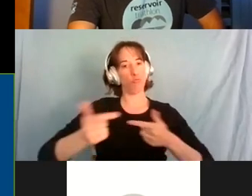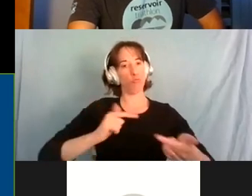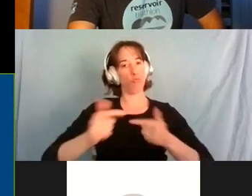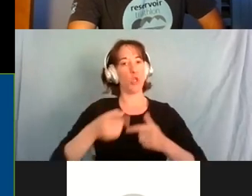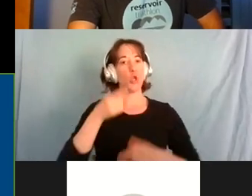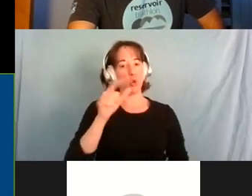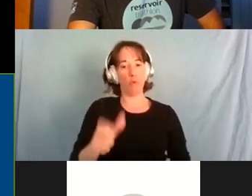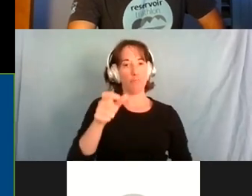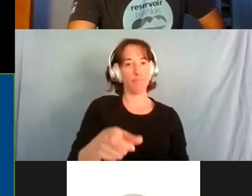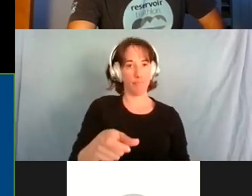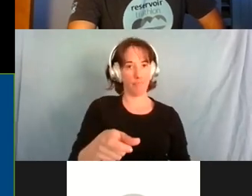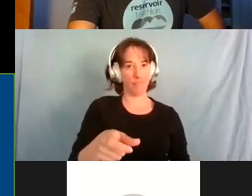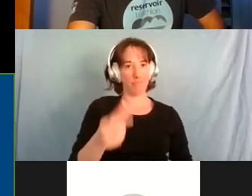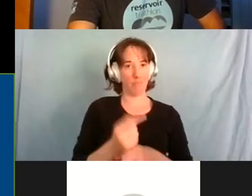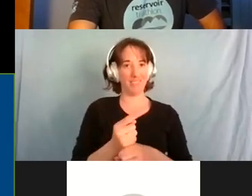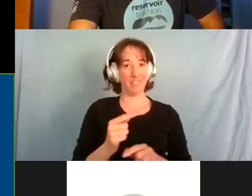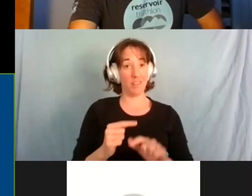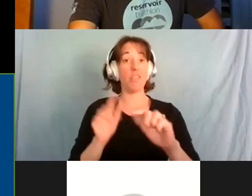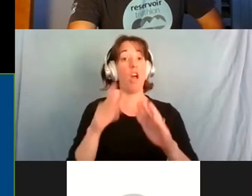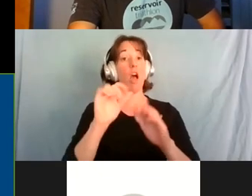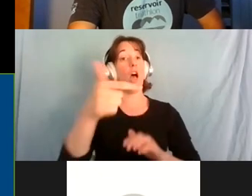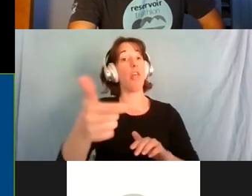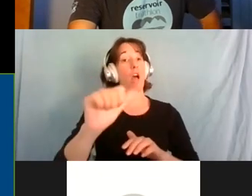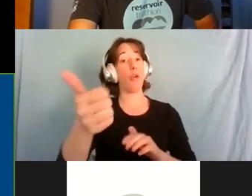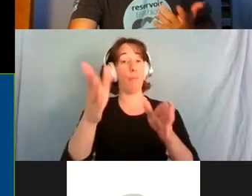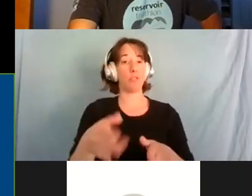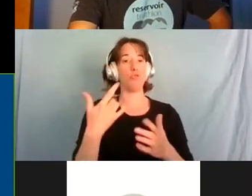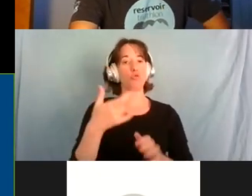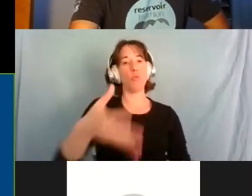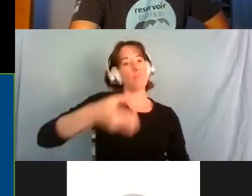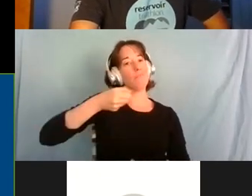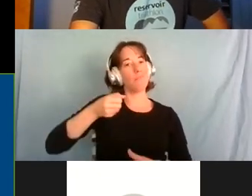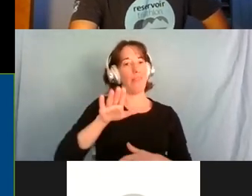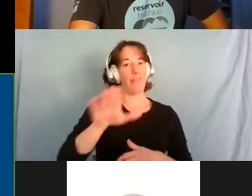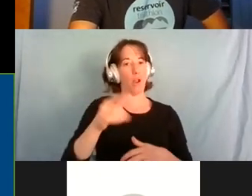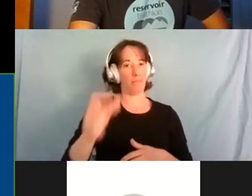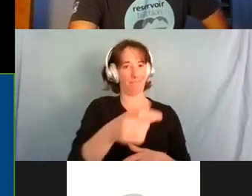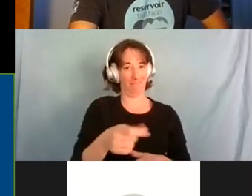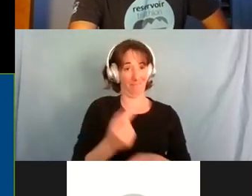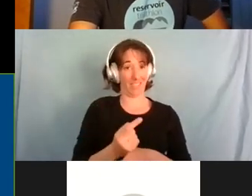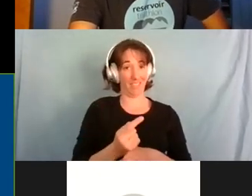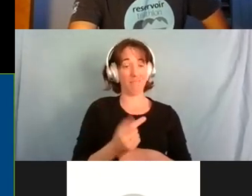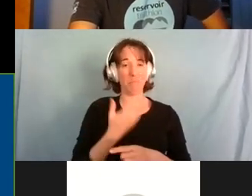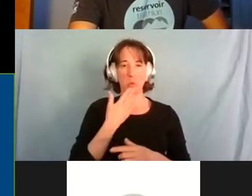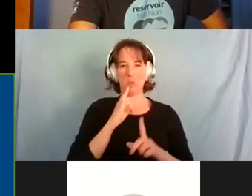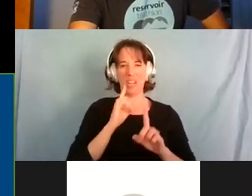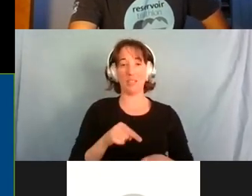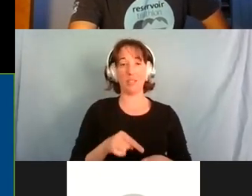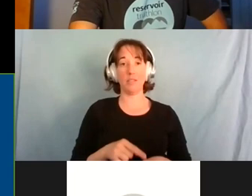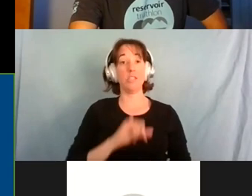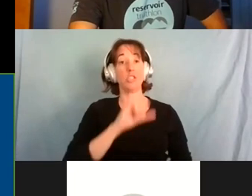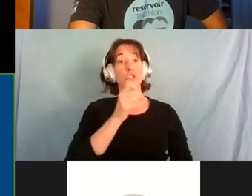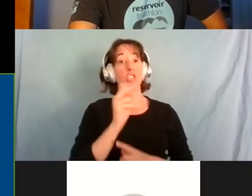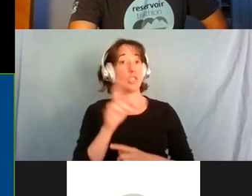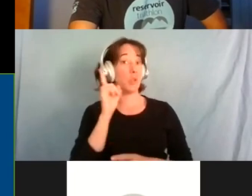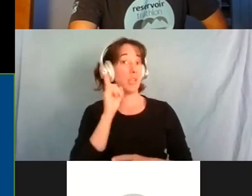good answer for the environment. Wait, Jason, did you hear Vincent's response through Emily? I thought he was asking a question,